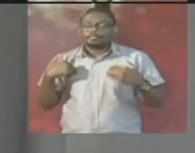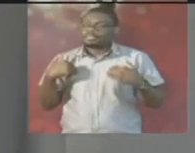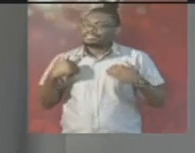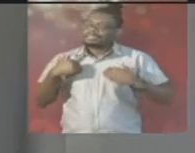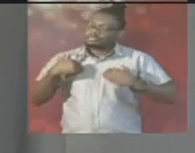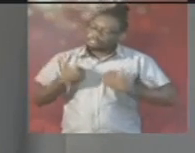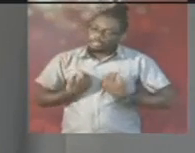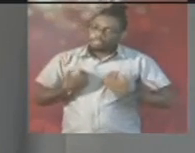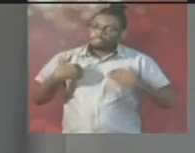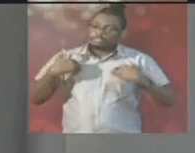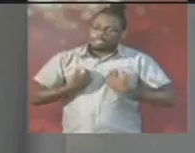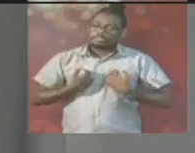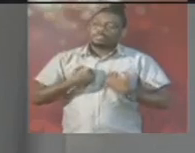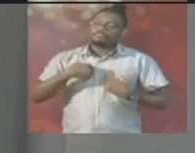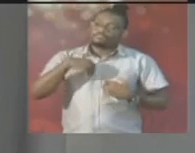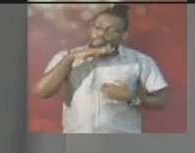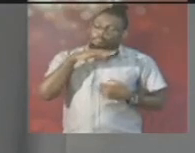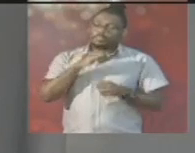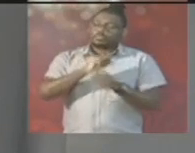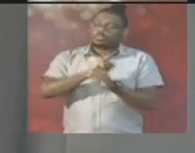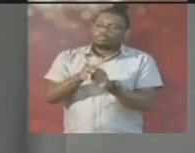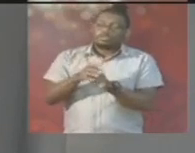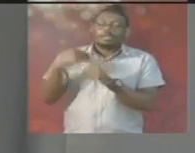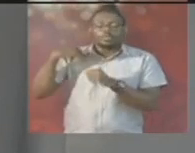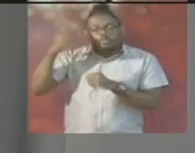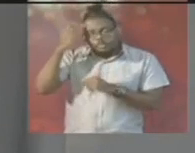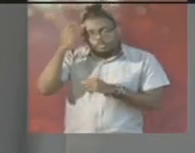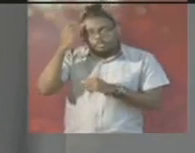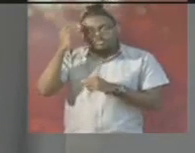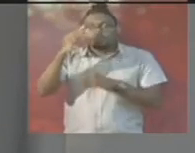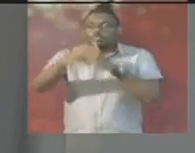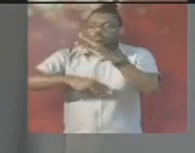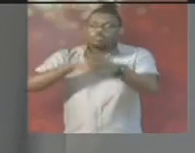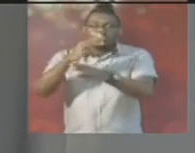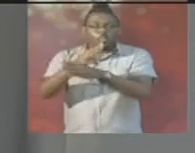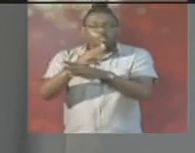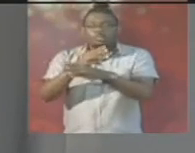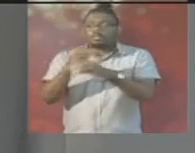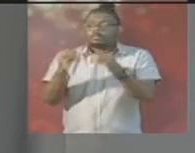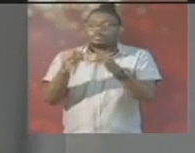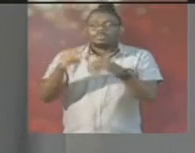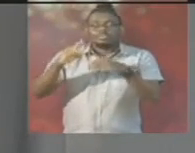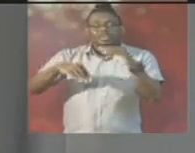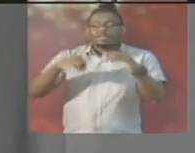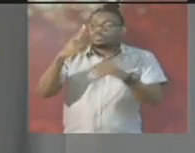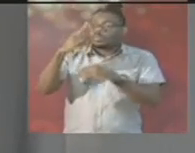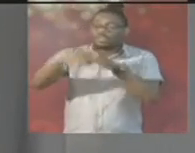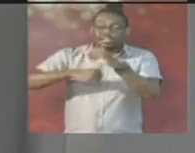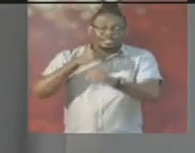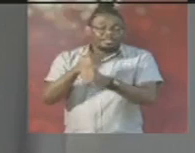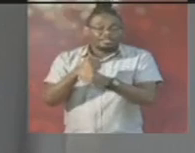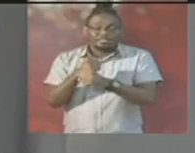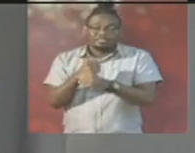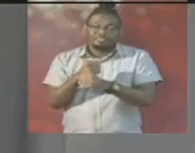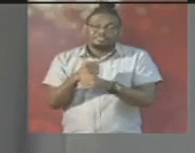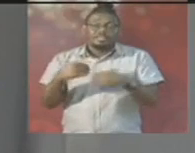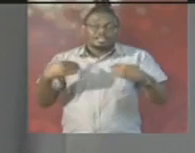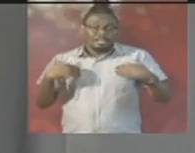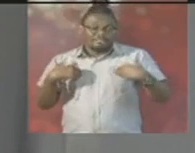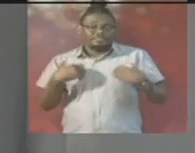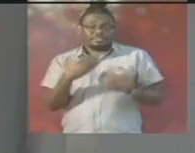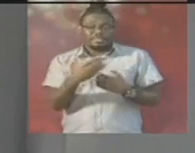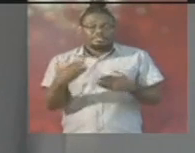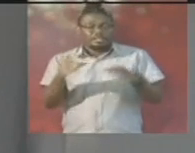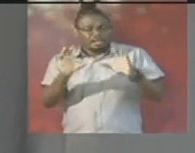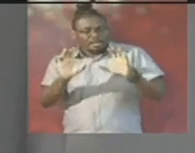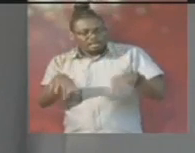The world has been facing this for more than a year. There are things that we can do. Take a minute to